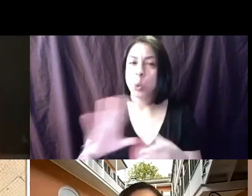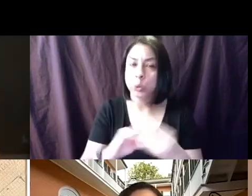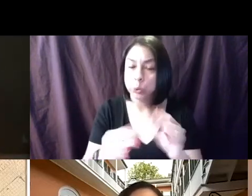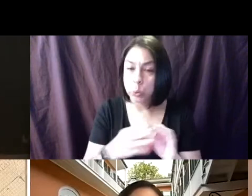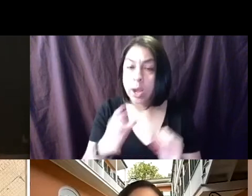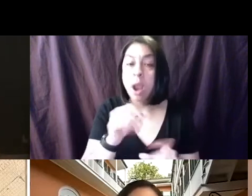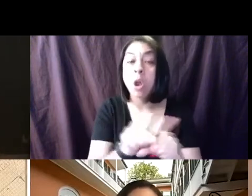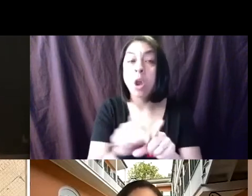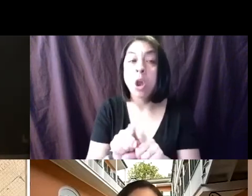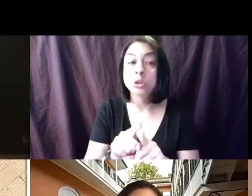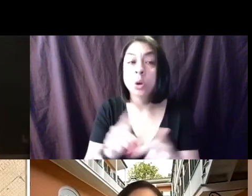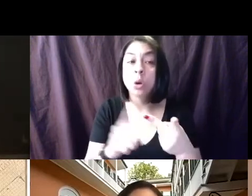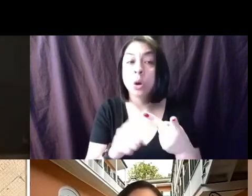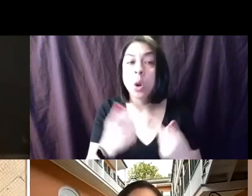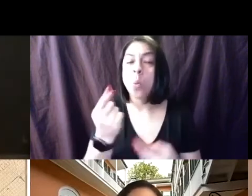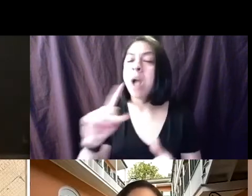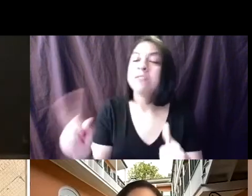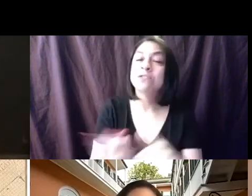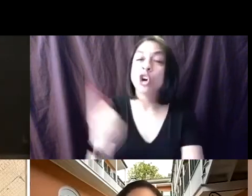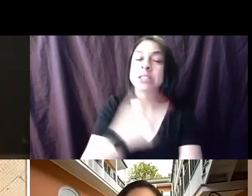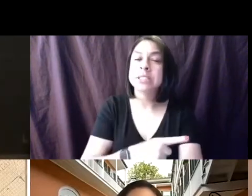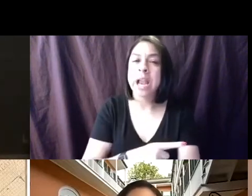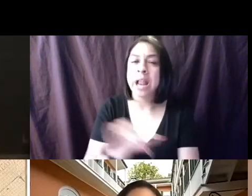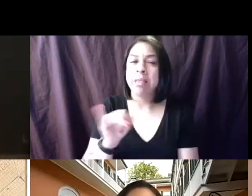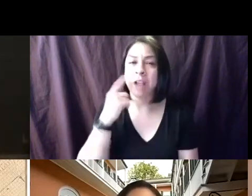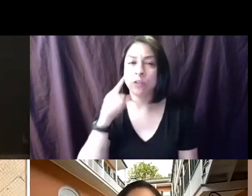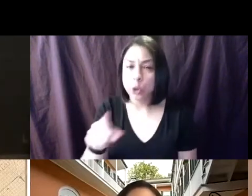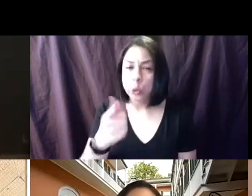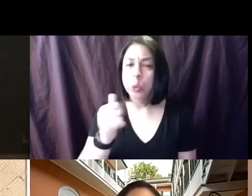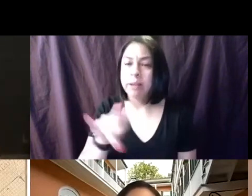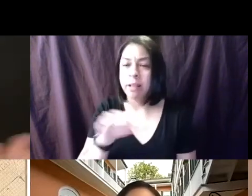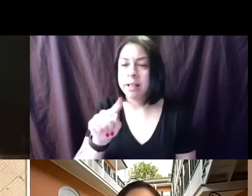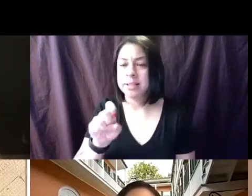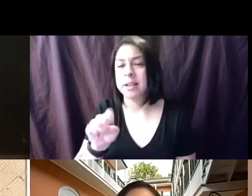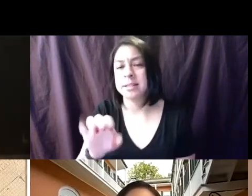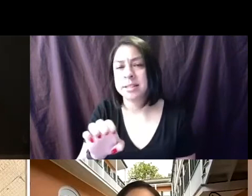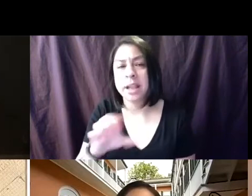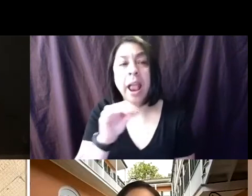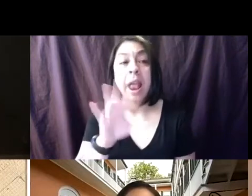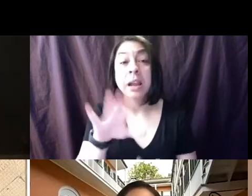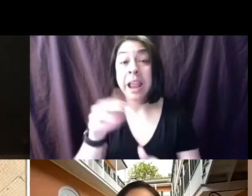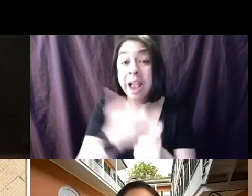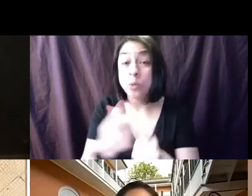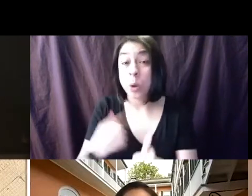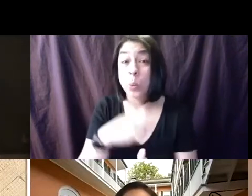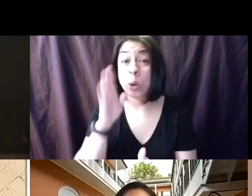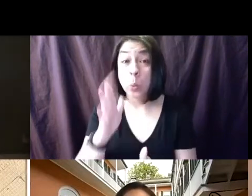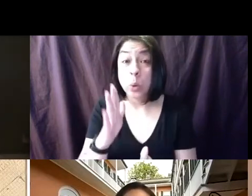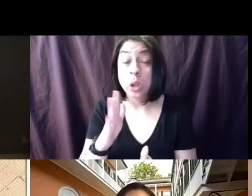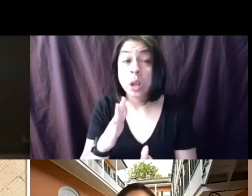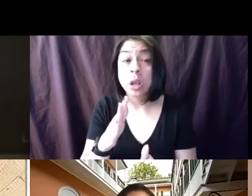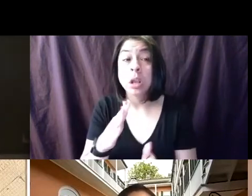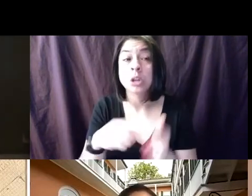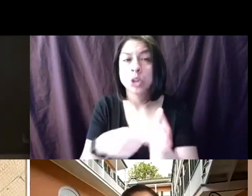also have gotten, what was the first day like for you and Gail and Tessie? And everybody, we're going to point you to a very